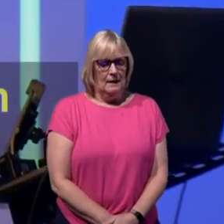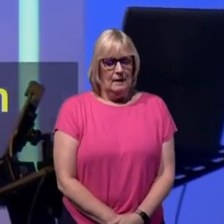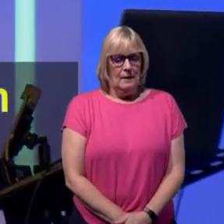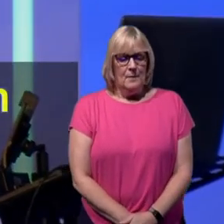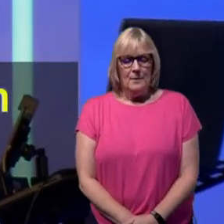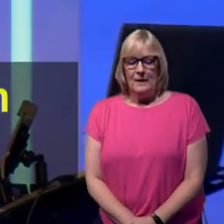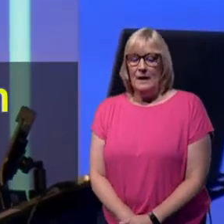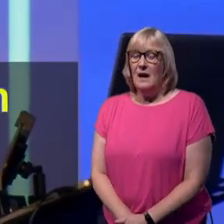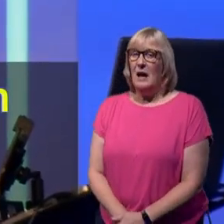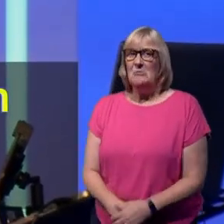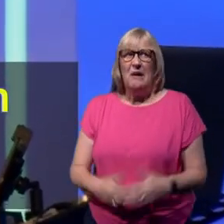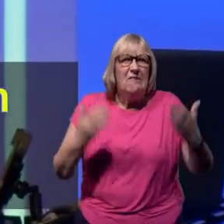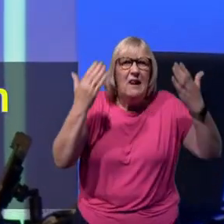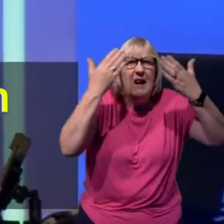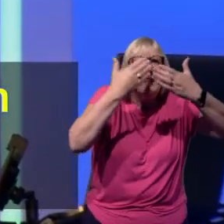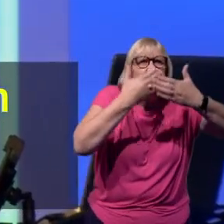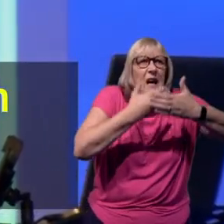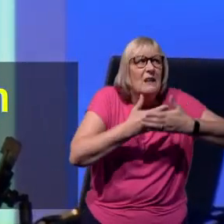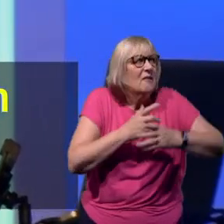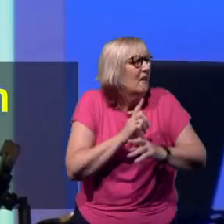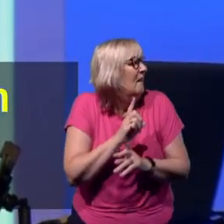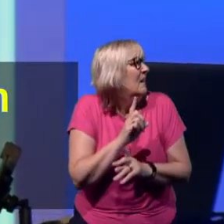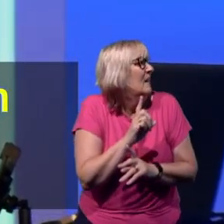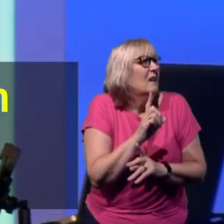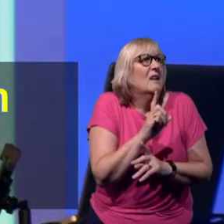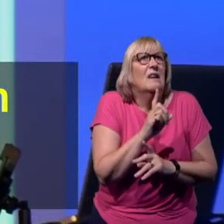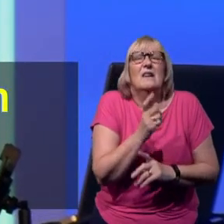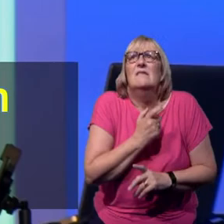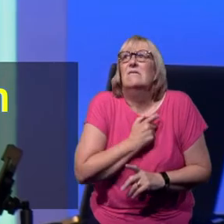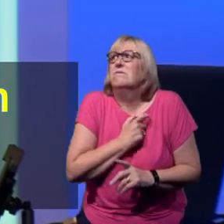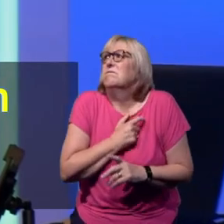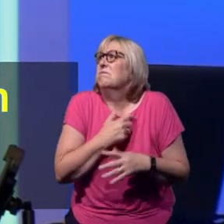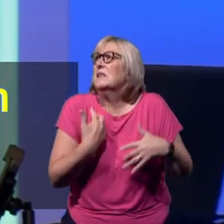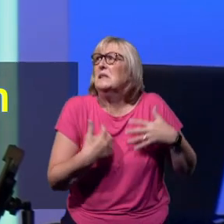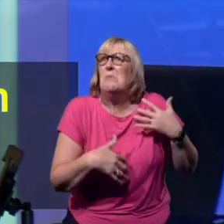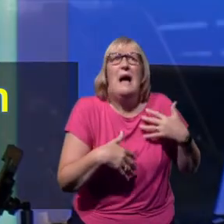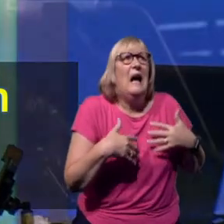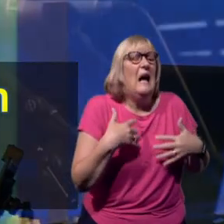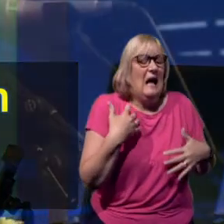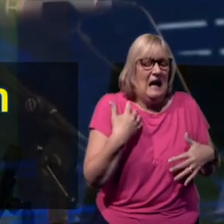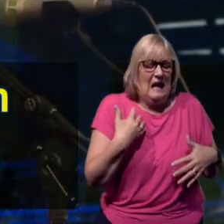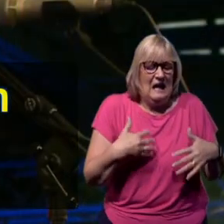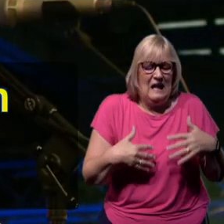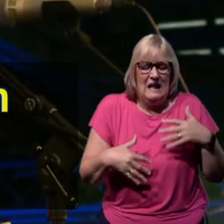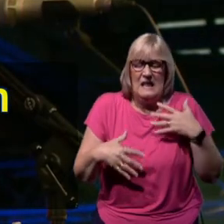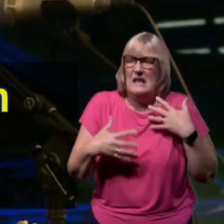And though I walk the dark,